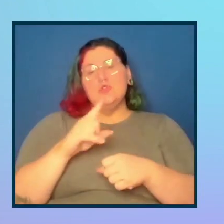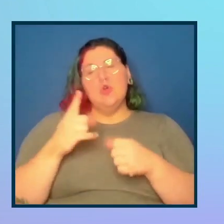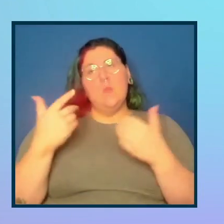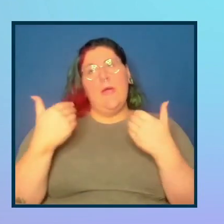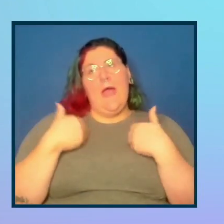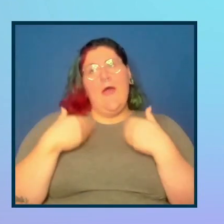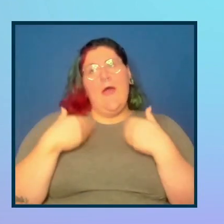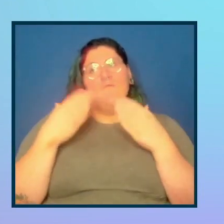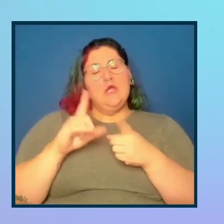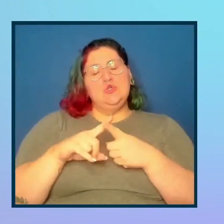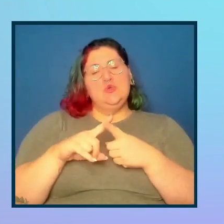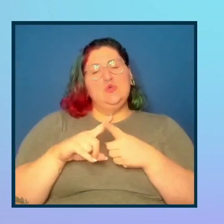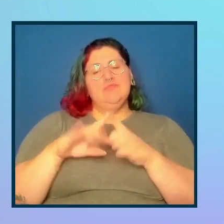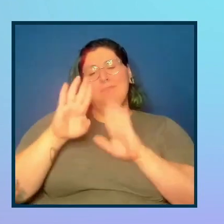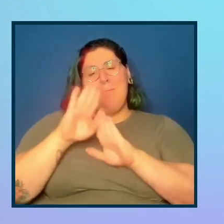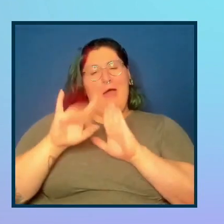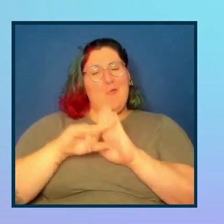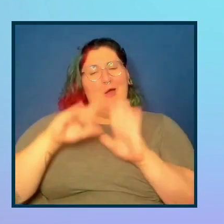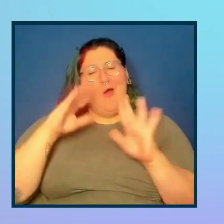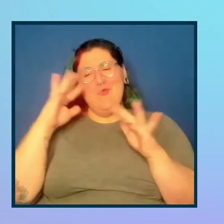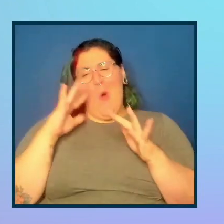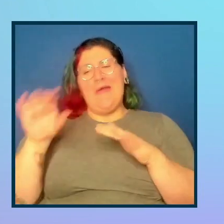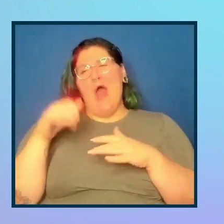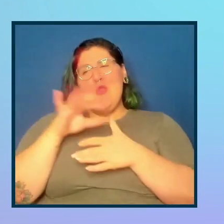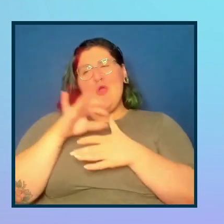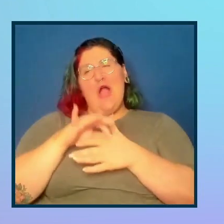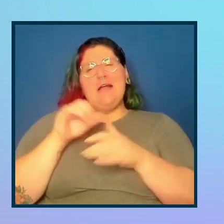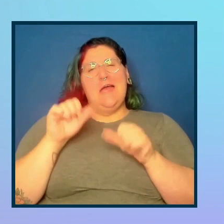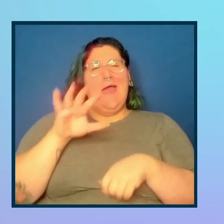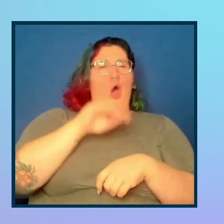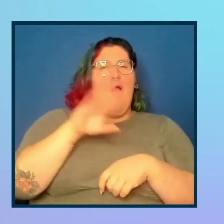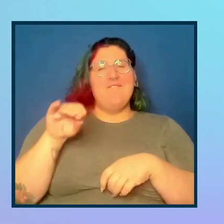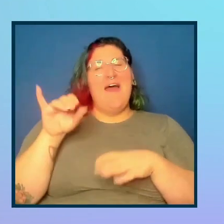and noise. Those are just some really lowish hanging fruits.